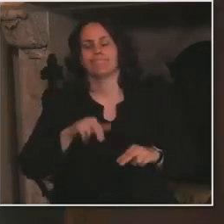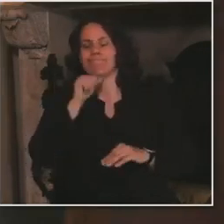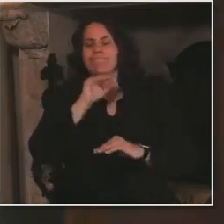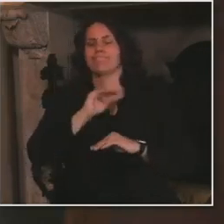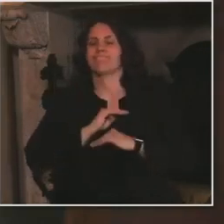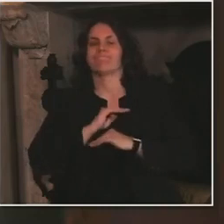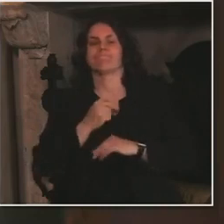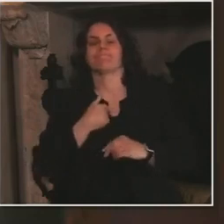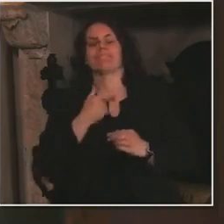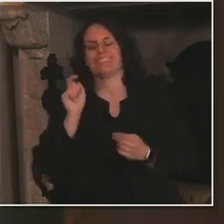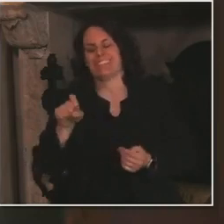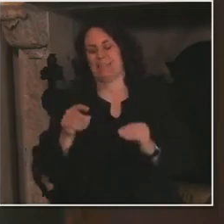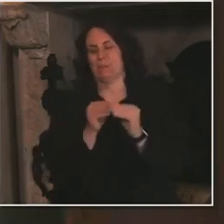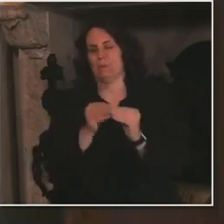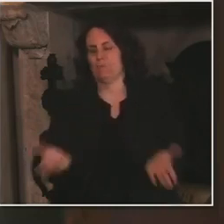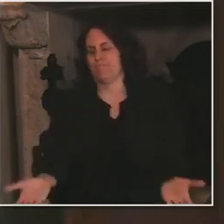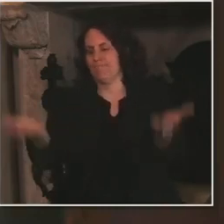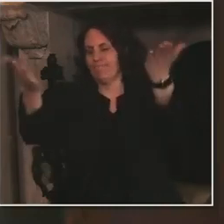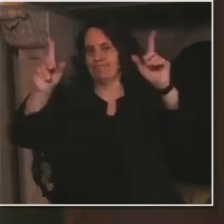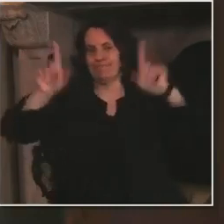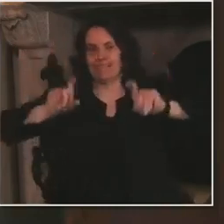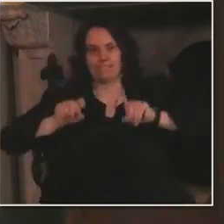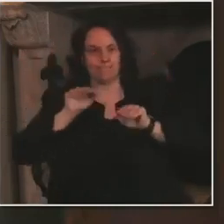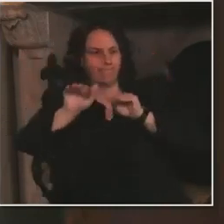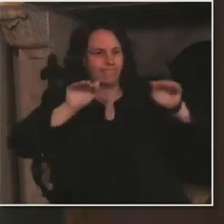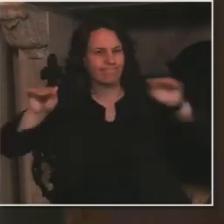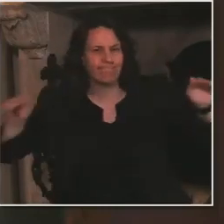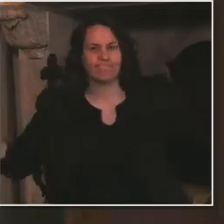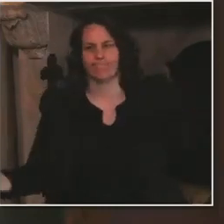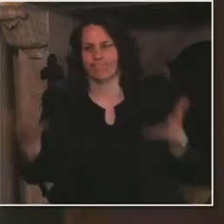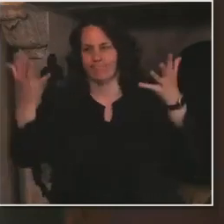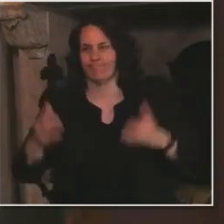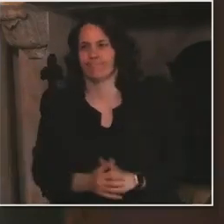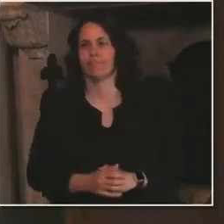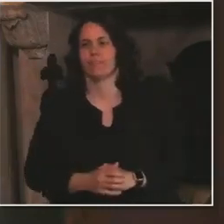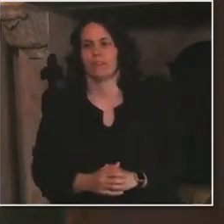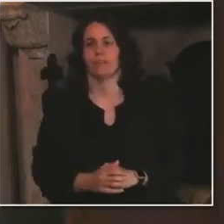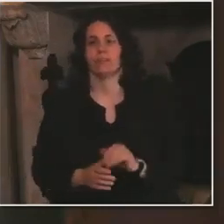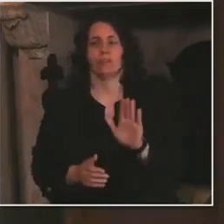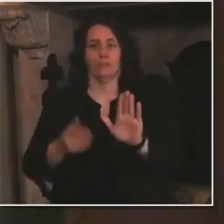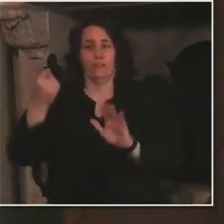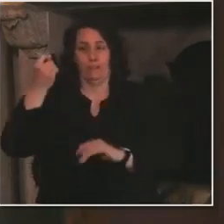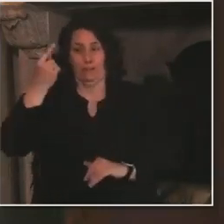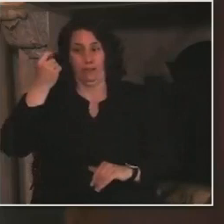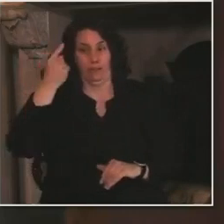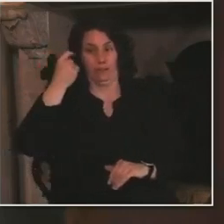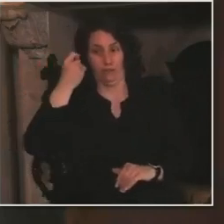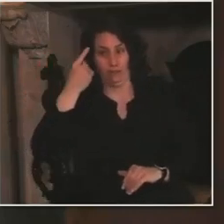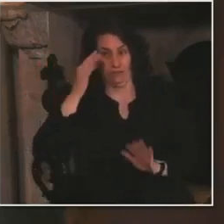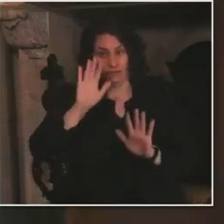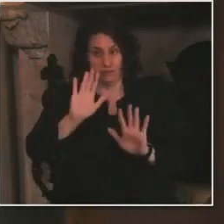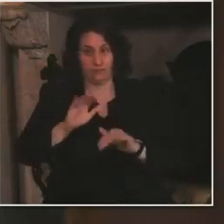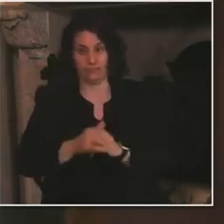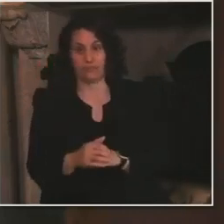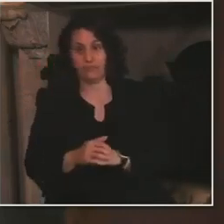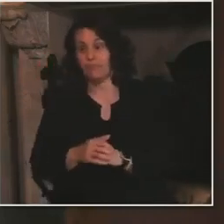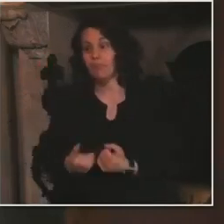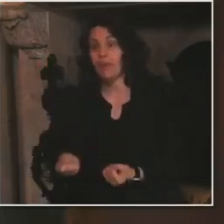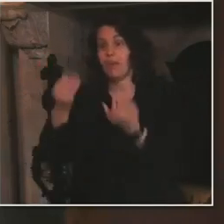state so that we are actually able to get a handle on community spread in the prevalence of the disease